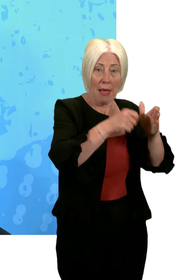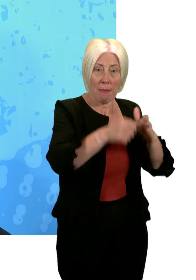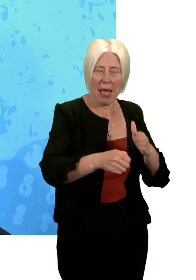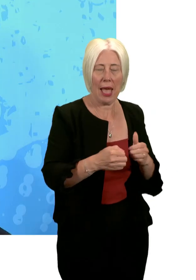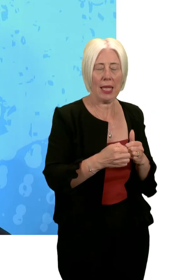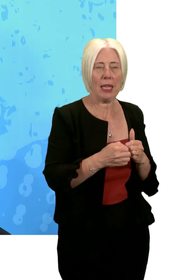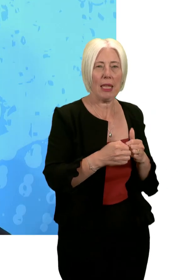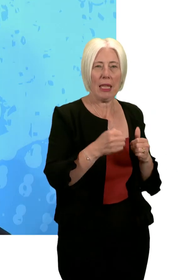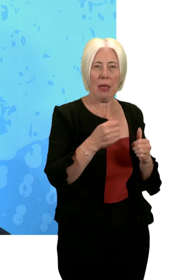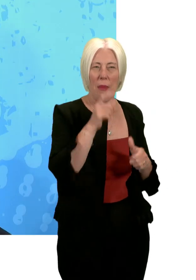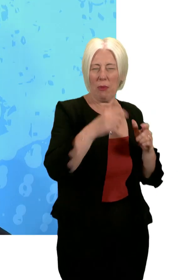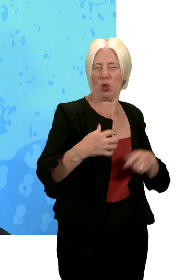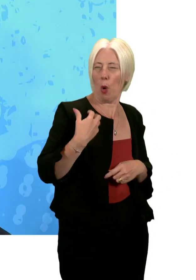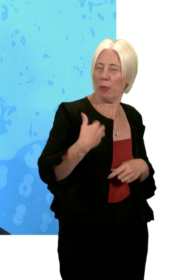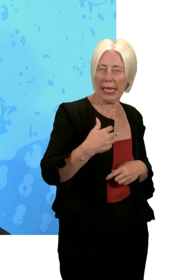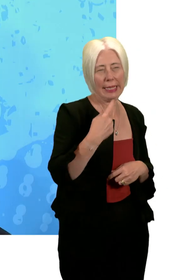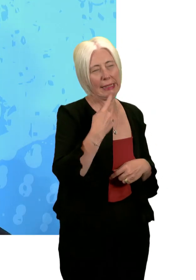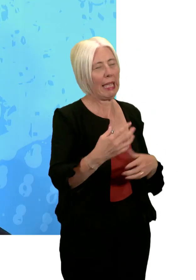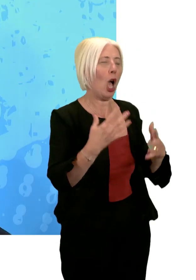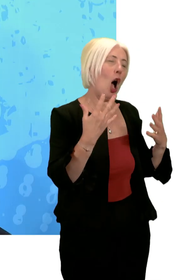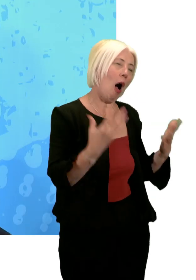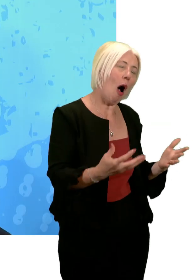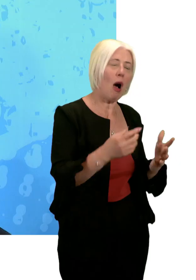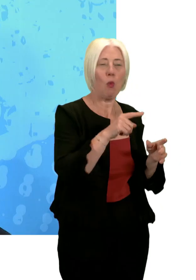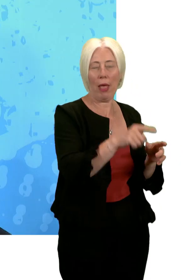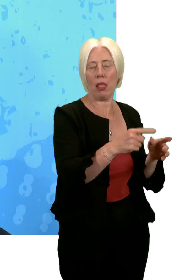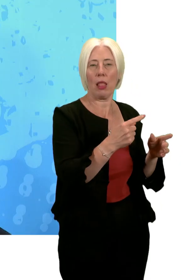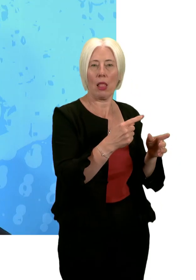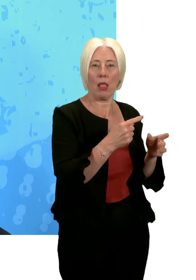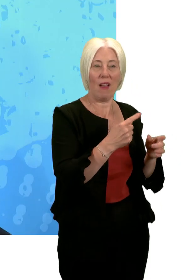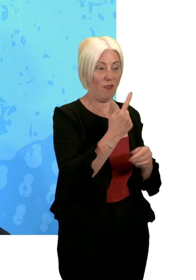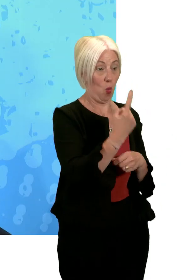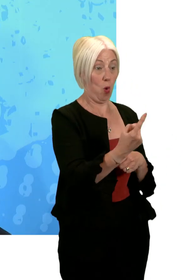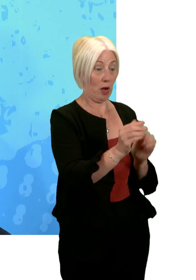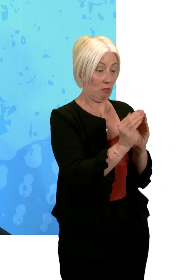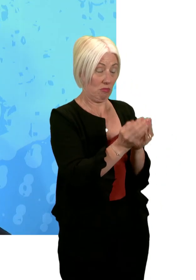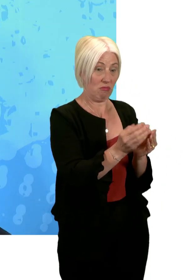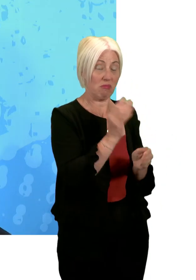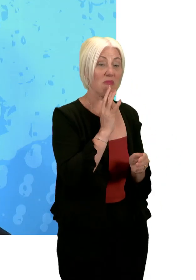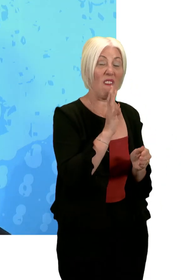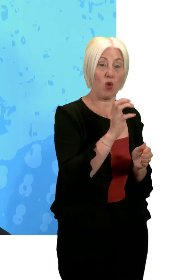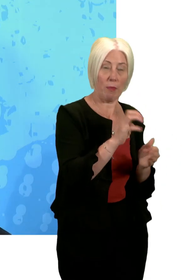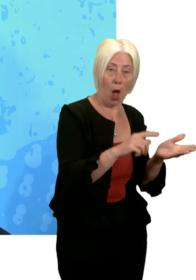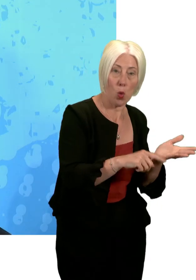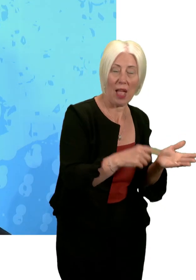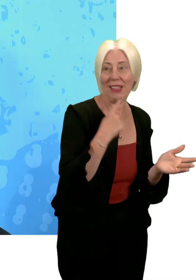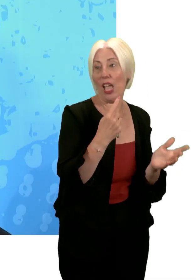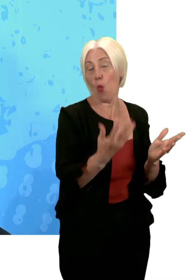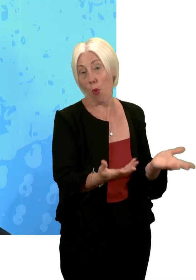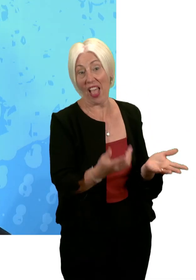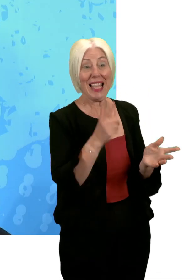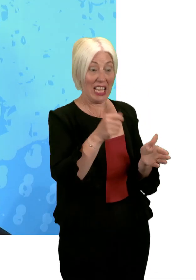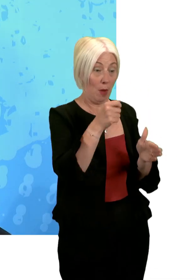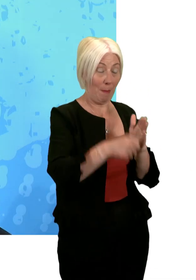for £14. And I used to write back and give them a lesson in restaurant economics. So you pay 20% VAT, you pay